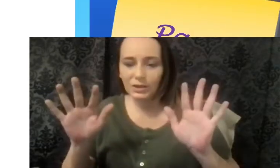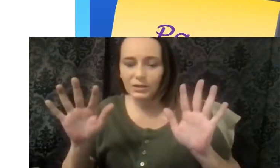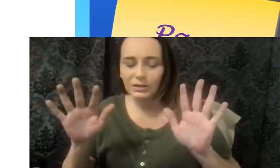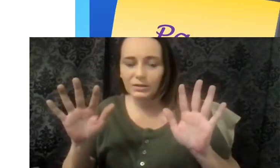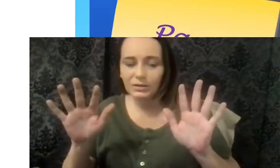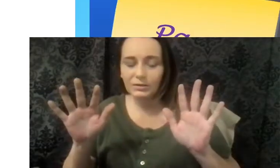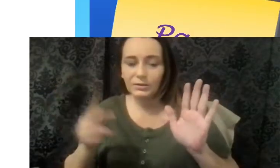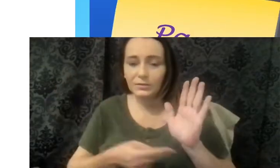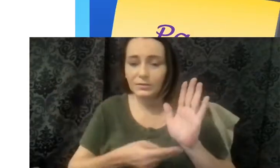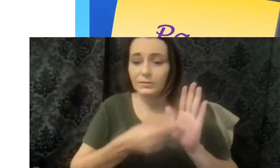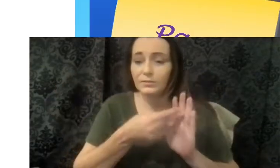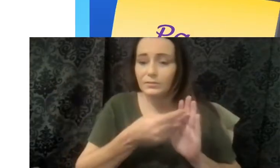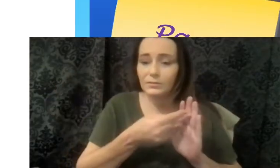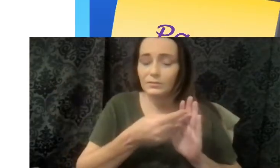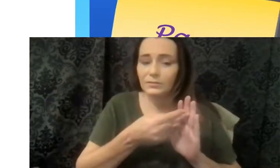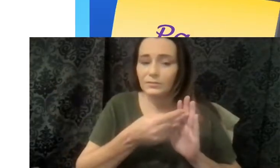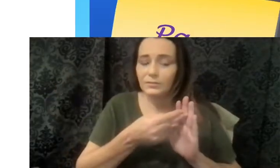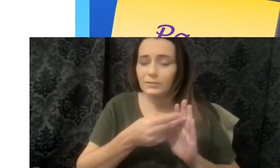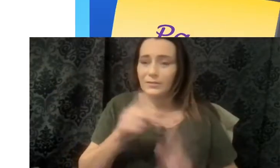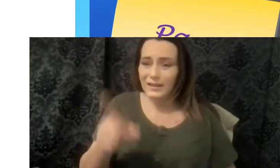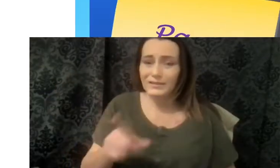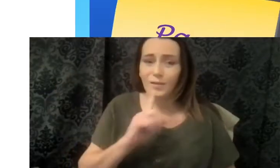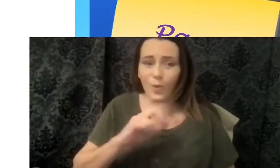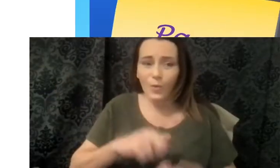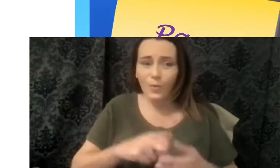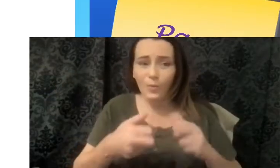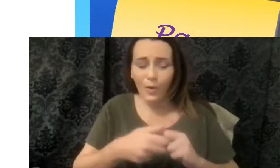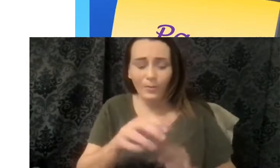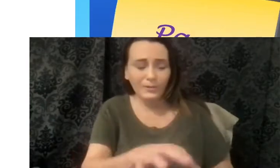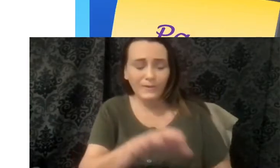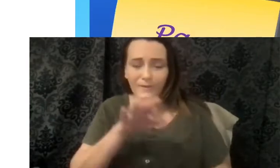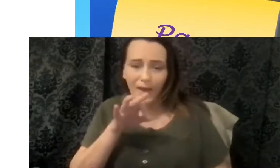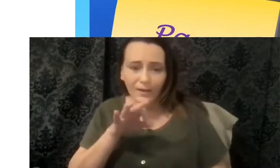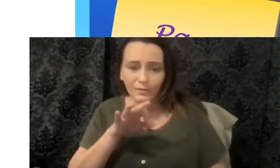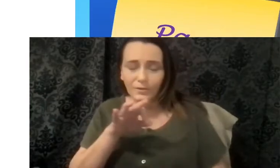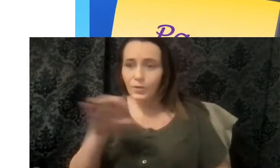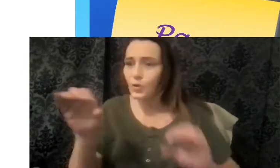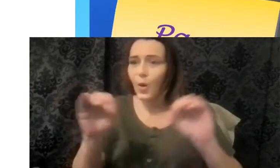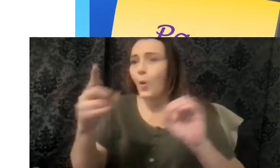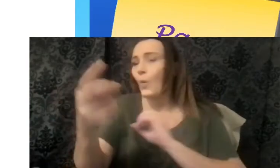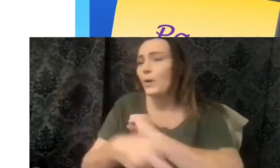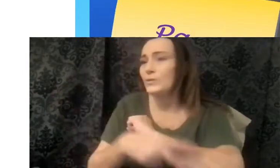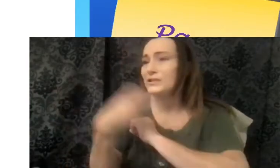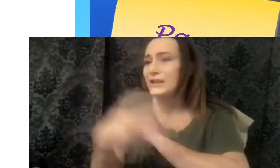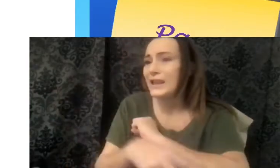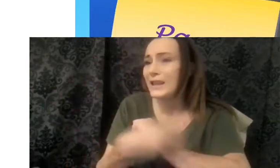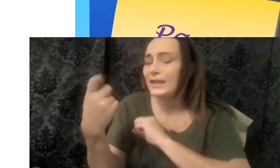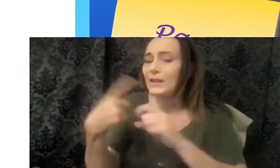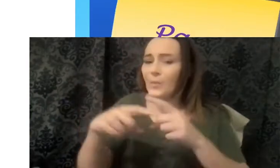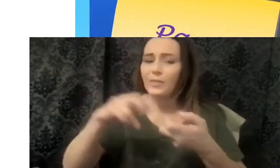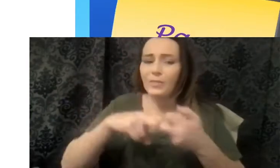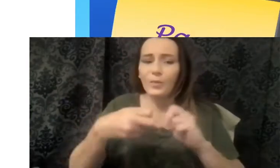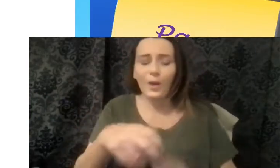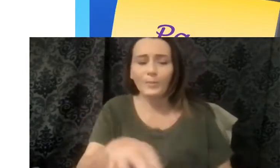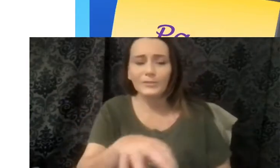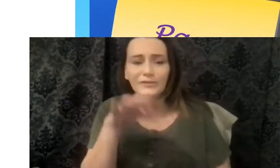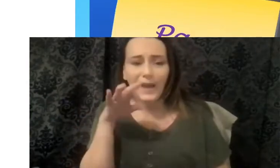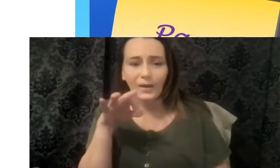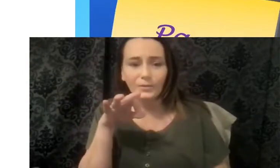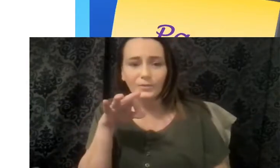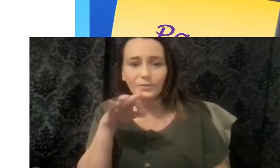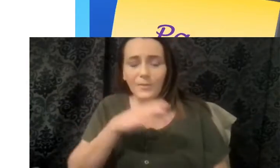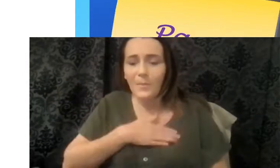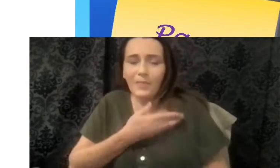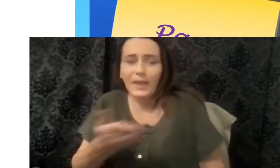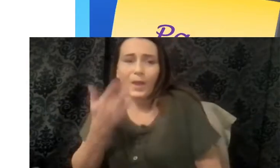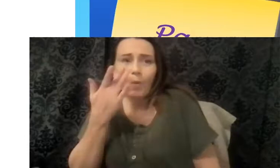were there were problems found. No, nobody was stealing, but there were problems found. So my thing is now, why